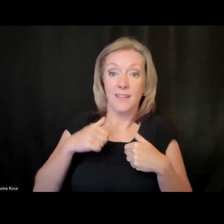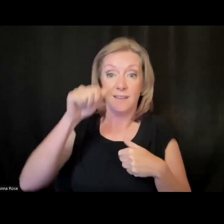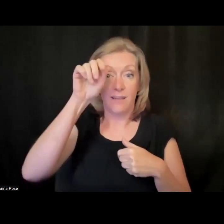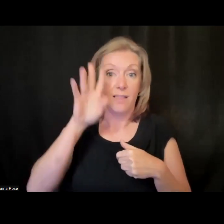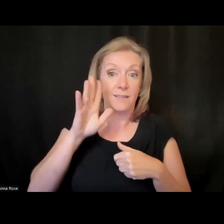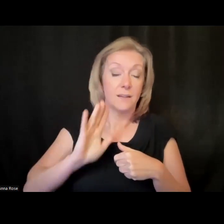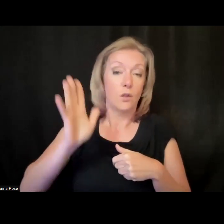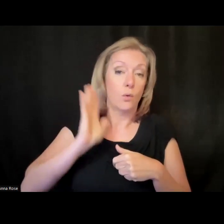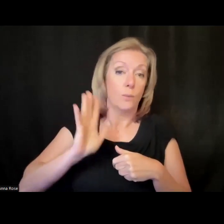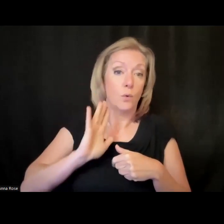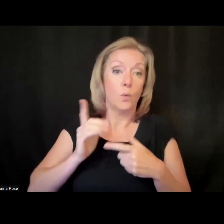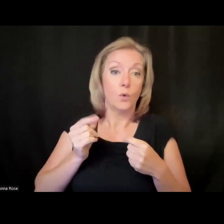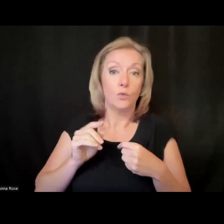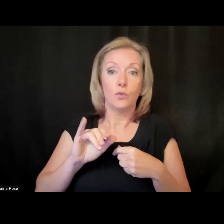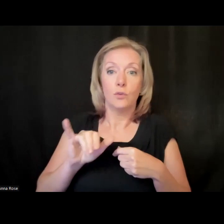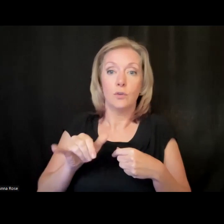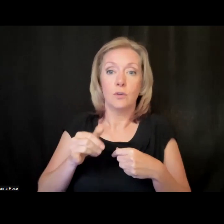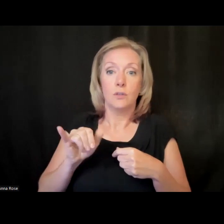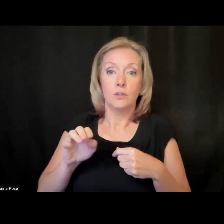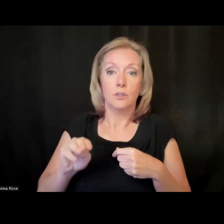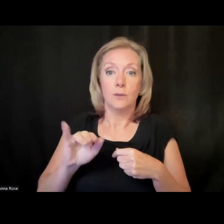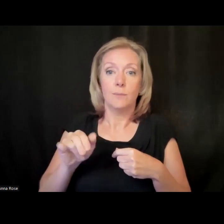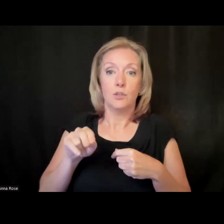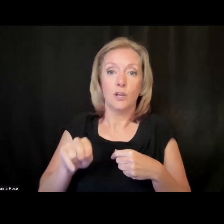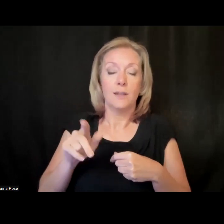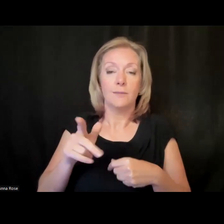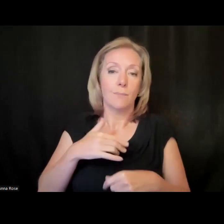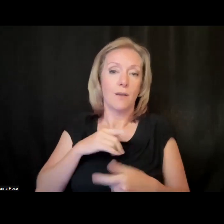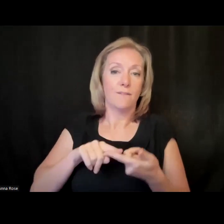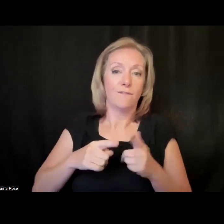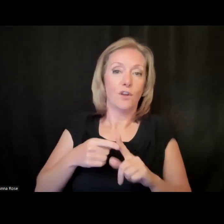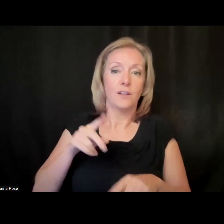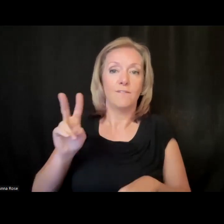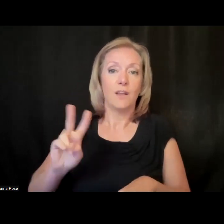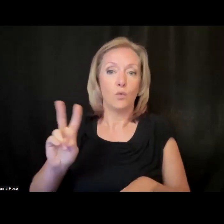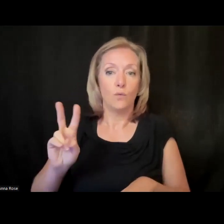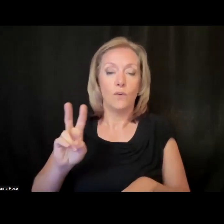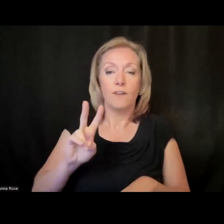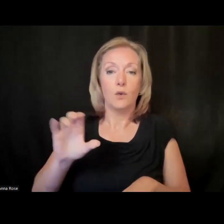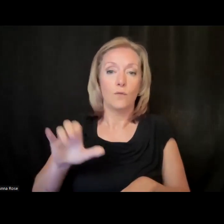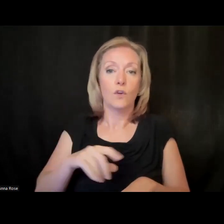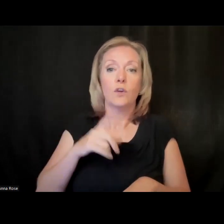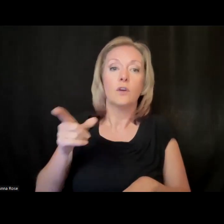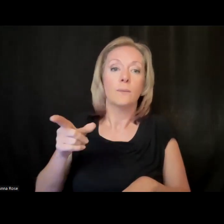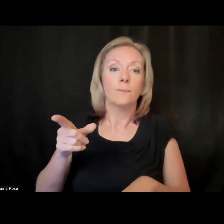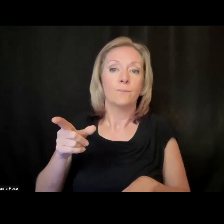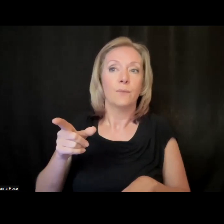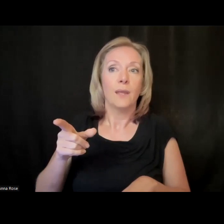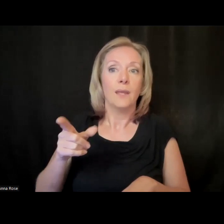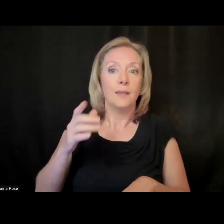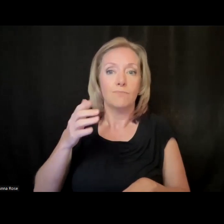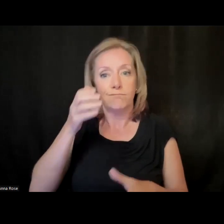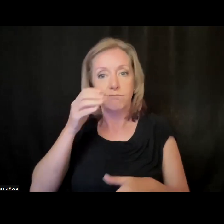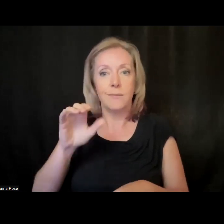years ago, Jim Jan was a personal friend of mine up in Vancouver, who was like the grandfather of cortical visual